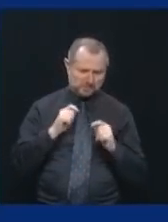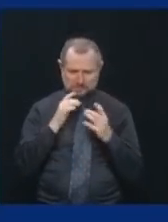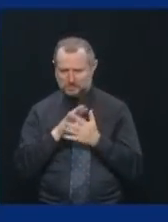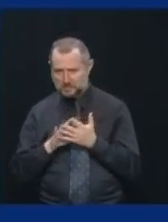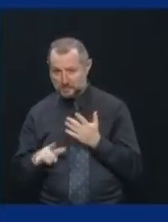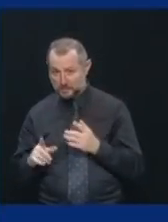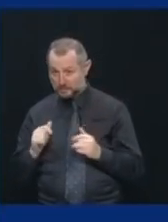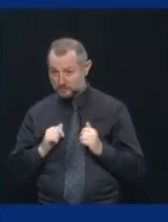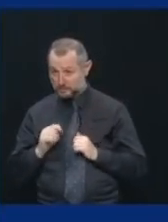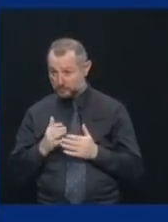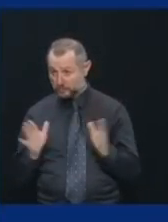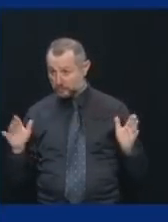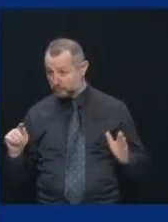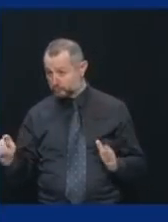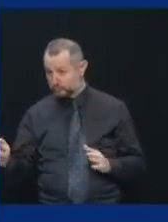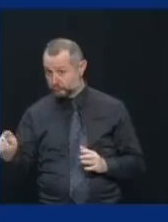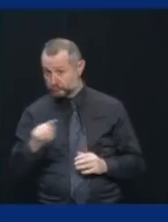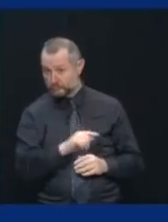well?